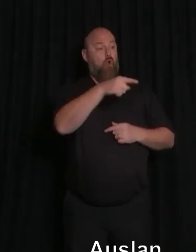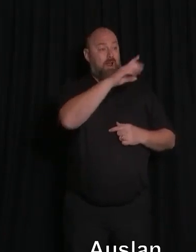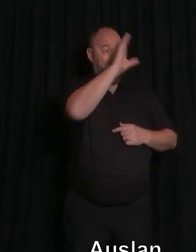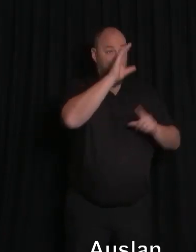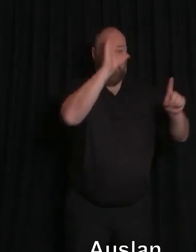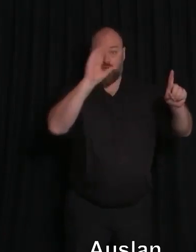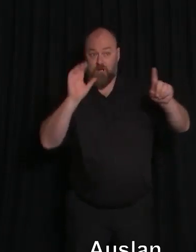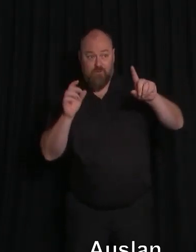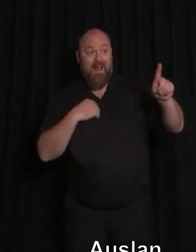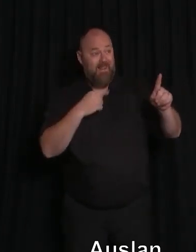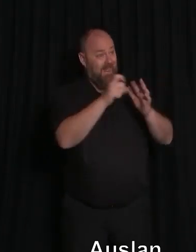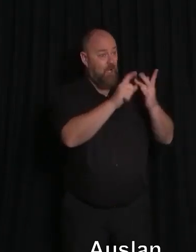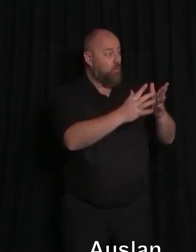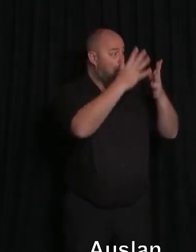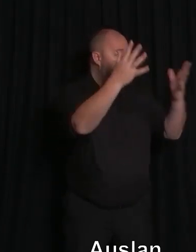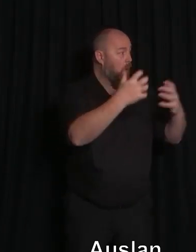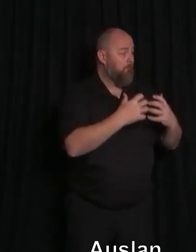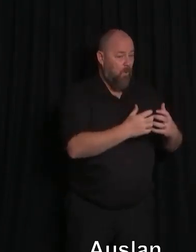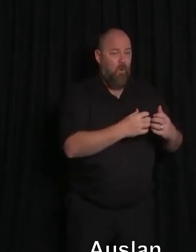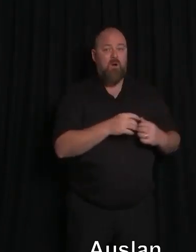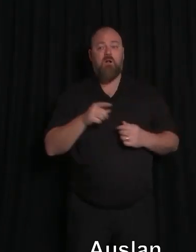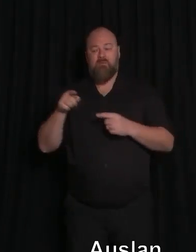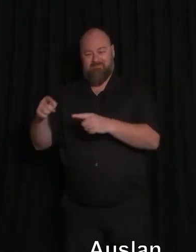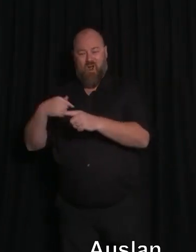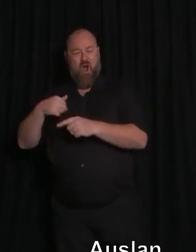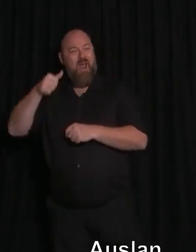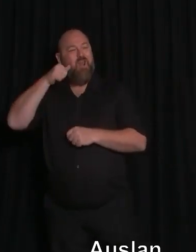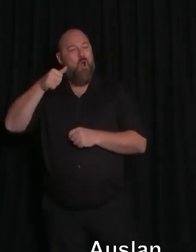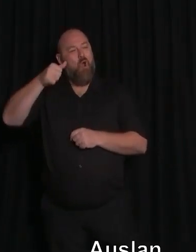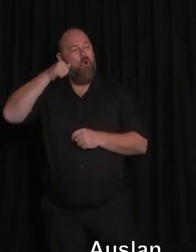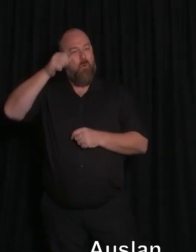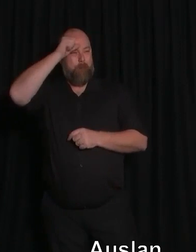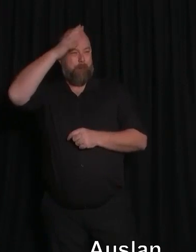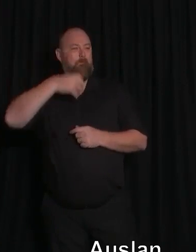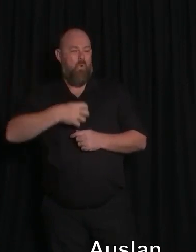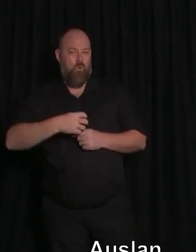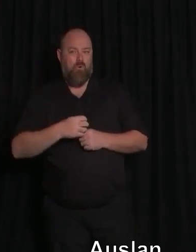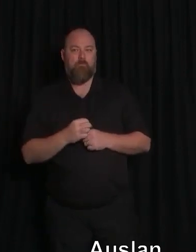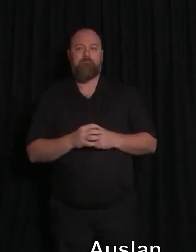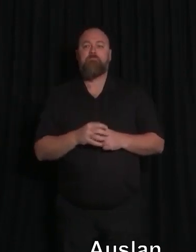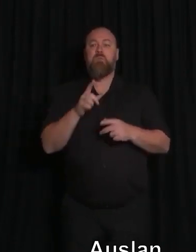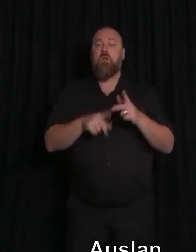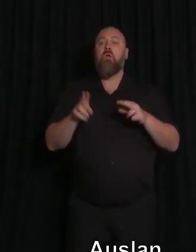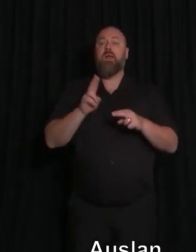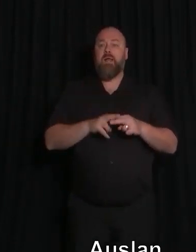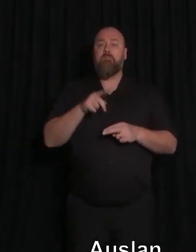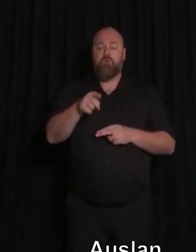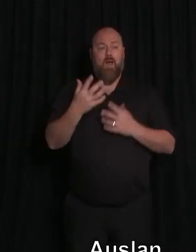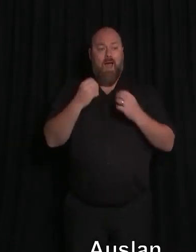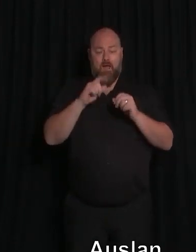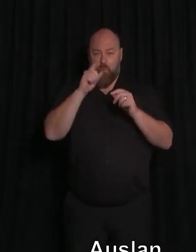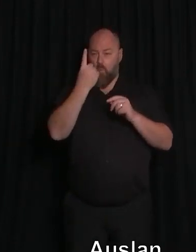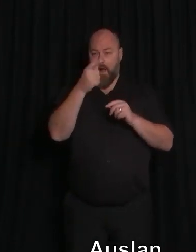if those countries do more. Because the point that I'm making is that when you have a person that is focusing